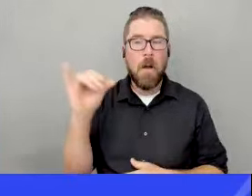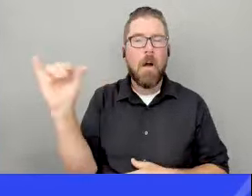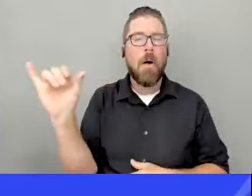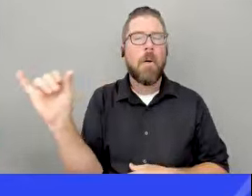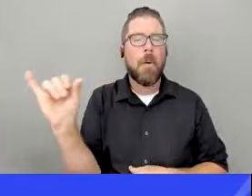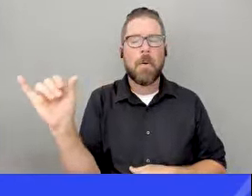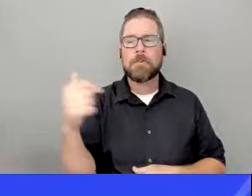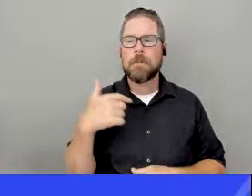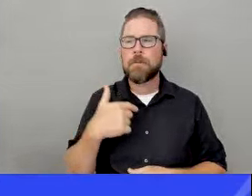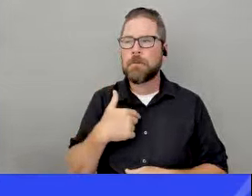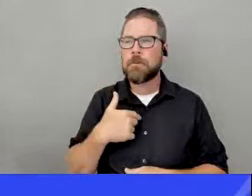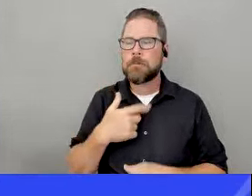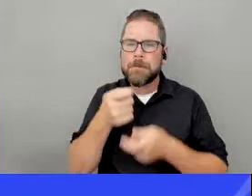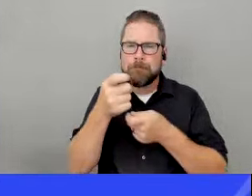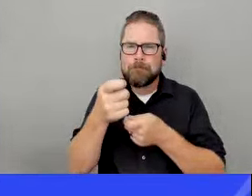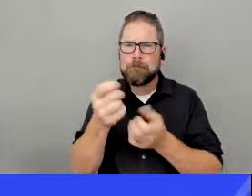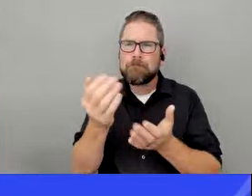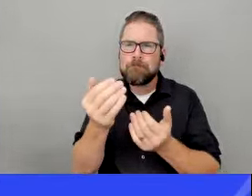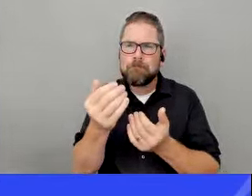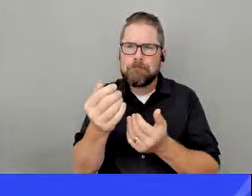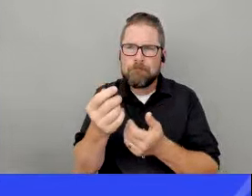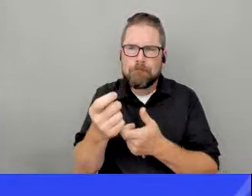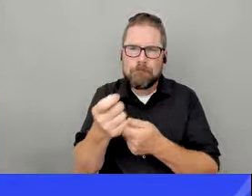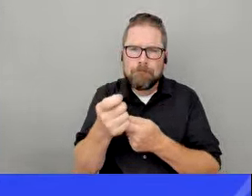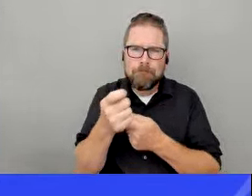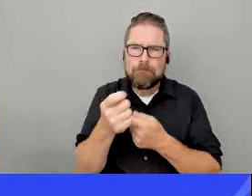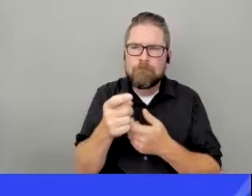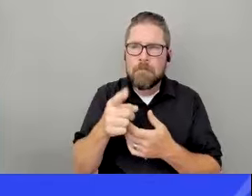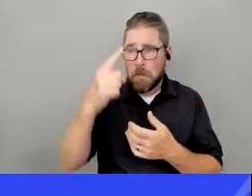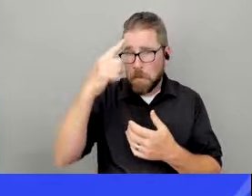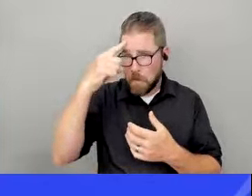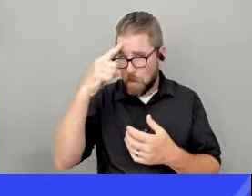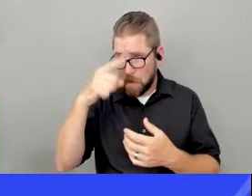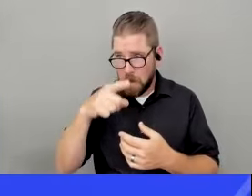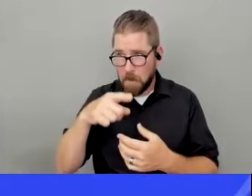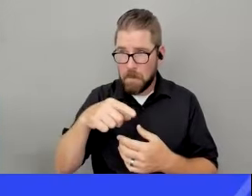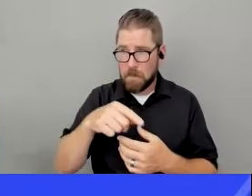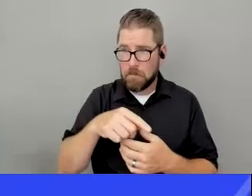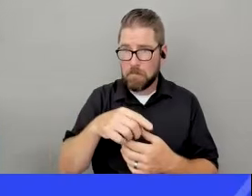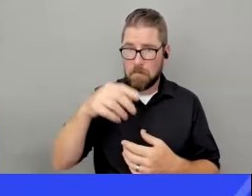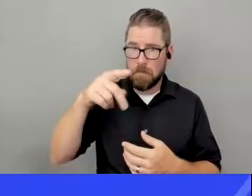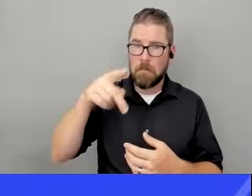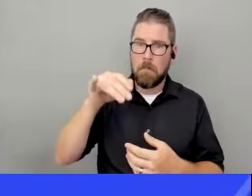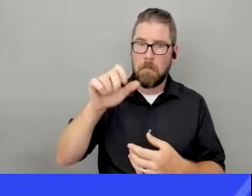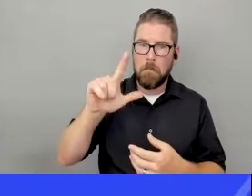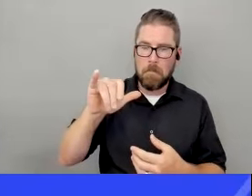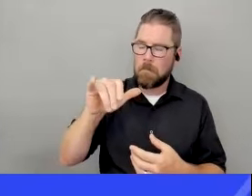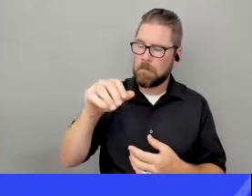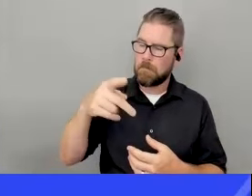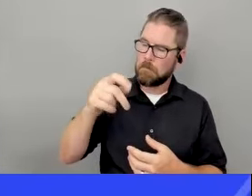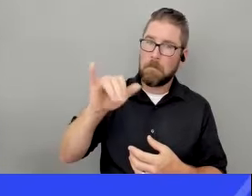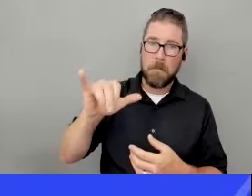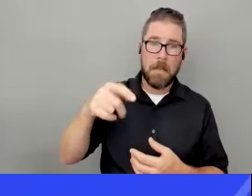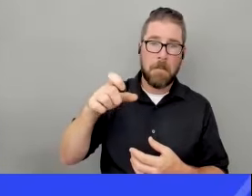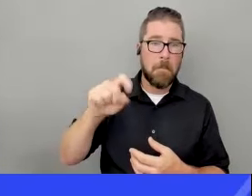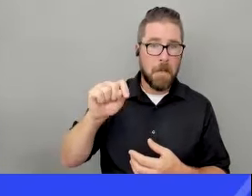get some thoughts going about, could this work for you? Where would it work? And just even raw ideas, because sometimes